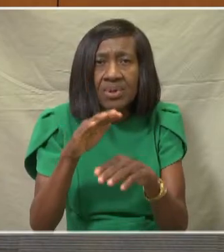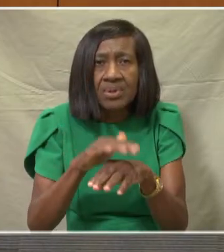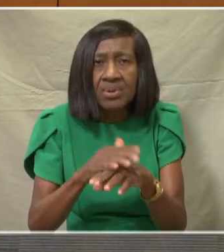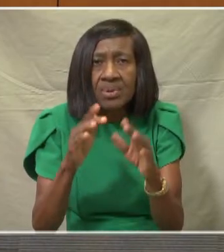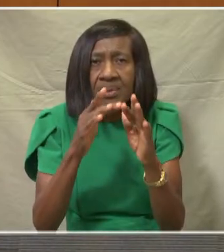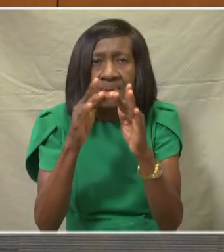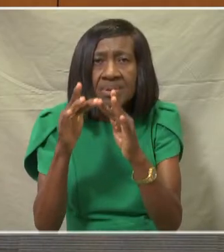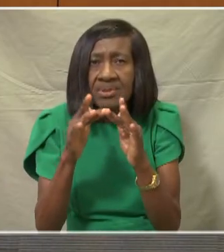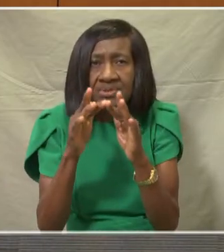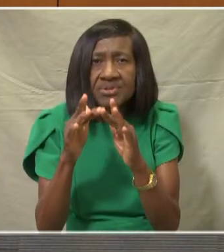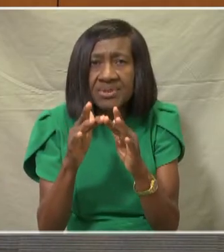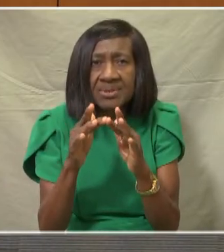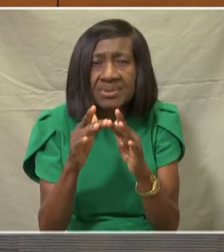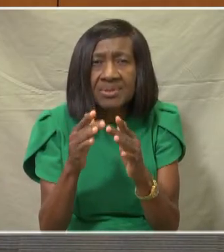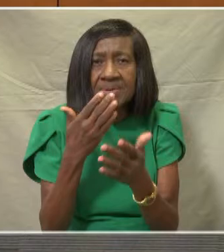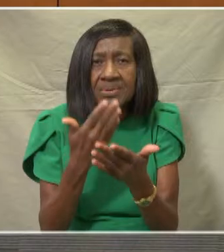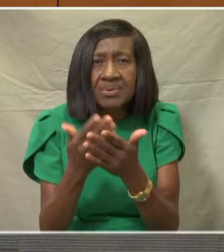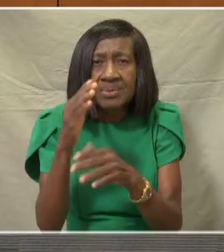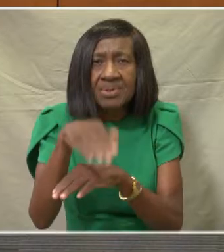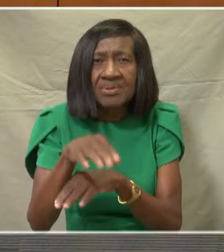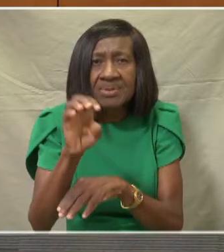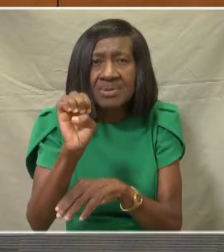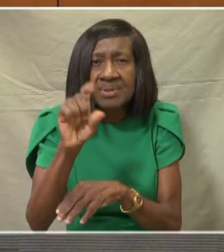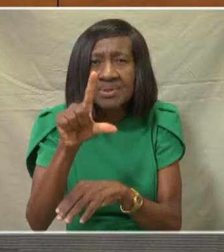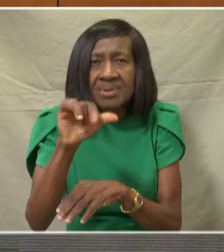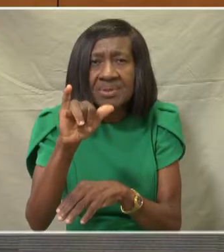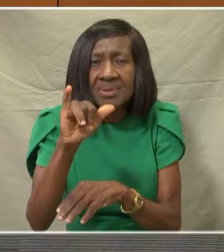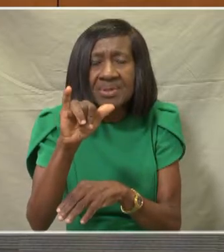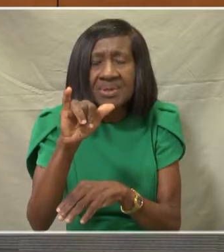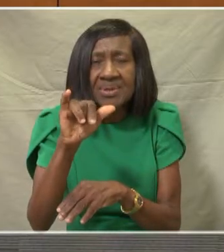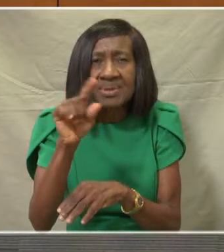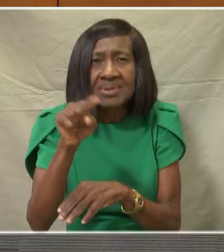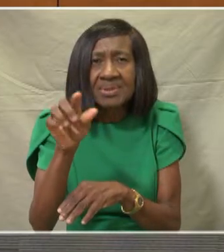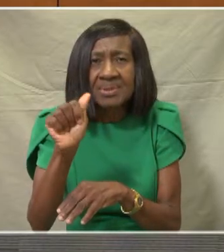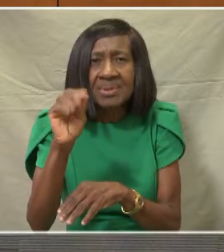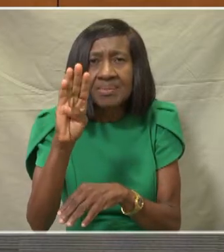Thank you. Hello. Good afternoon, Elizabeth Charles for CIG-TV.